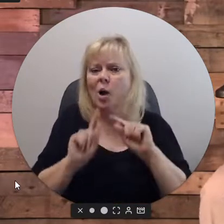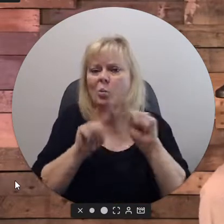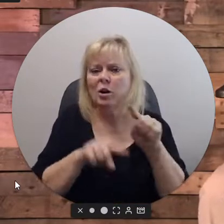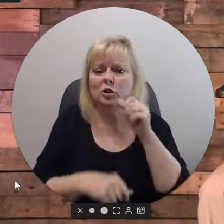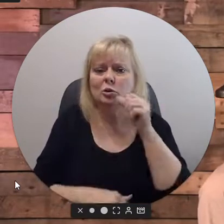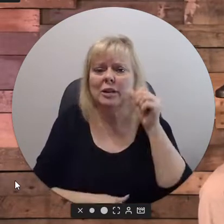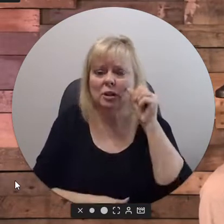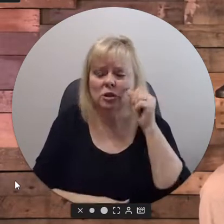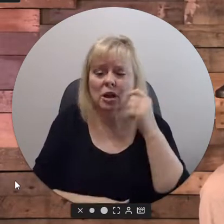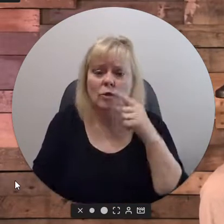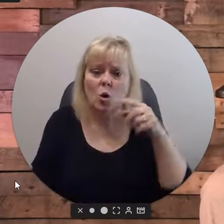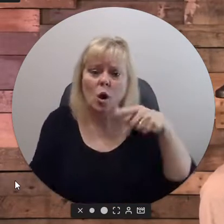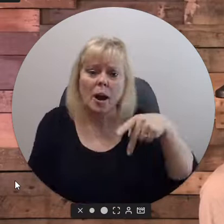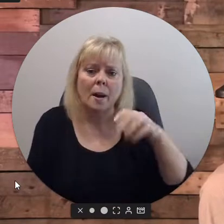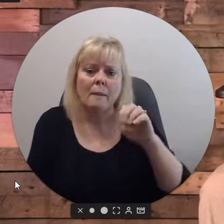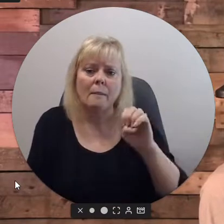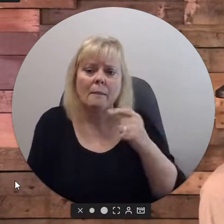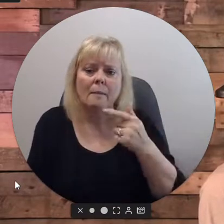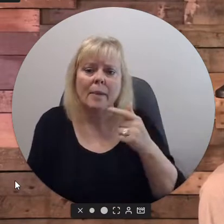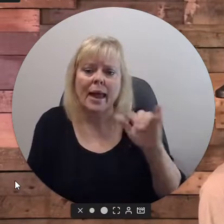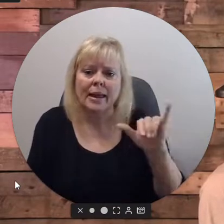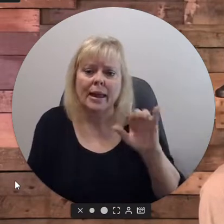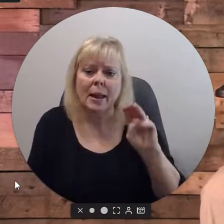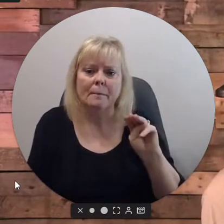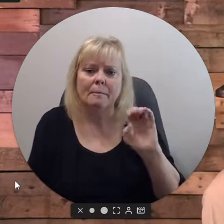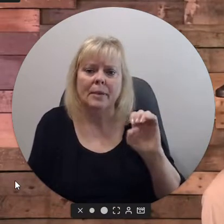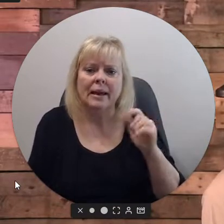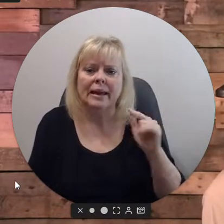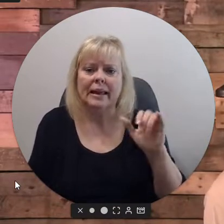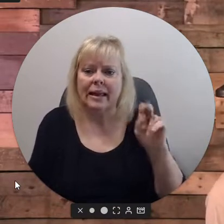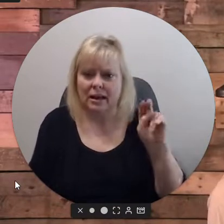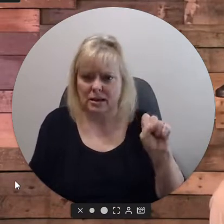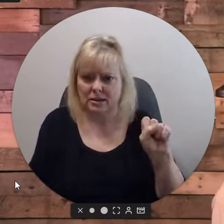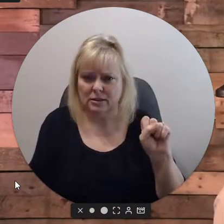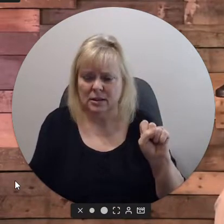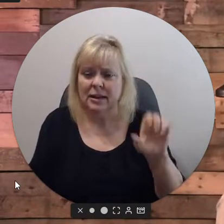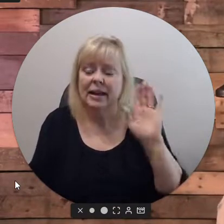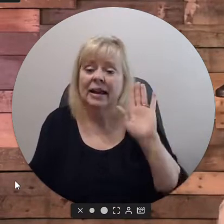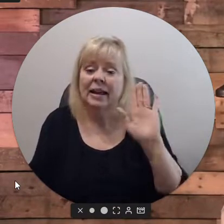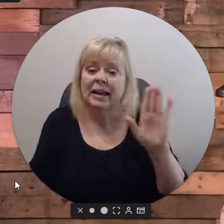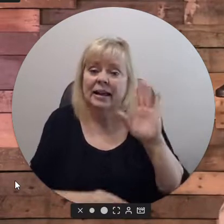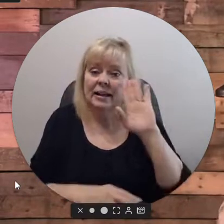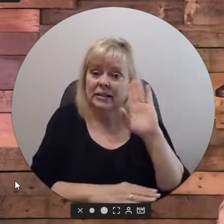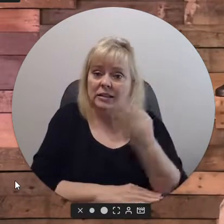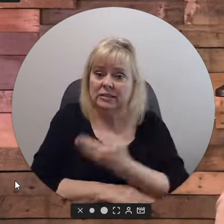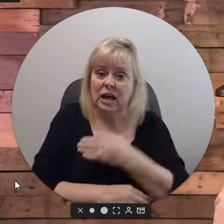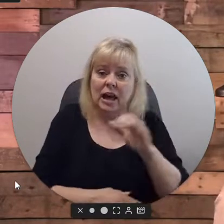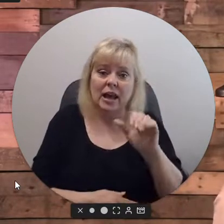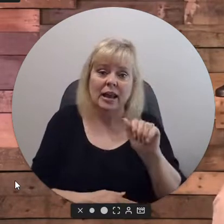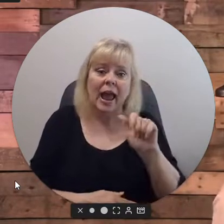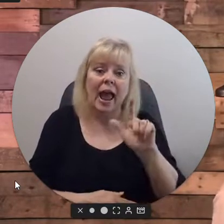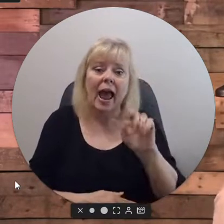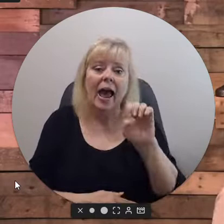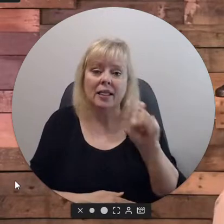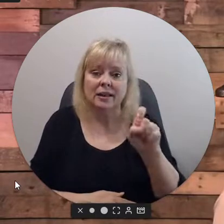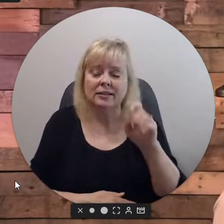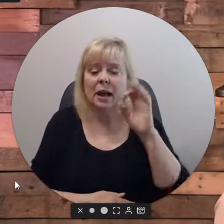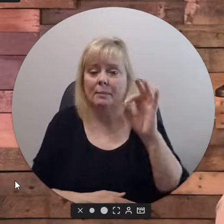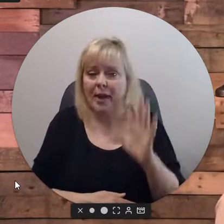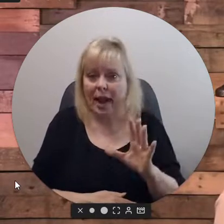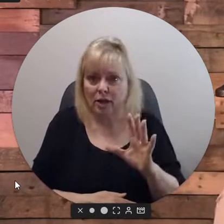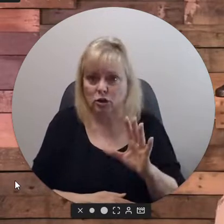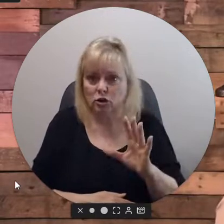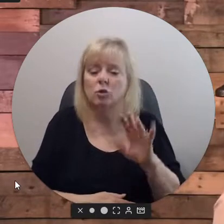McGinnis. Peggy's the mother of Alex McGinnis, the pastor at Life Springs United Methodist Church just south of here in Pike